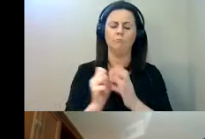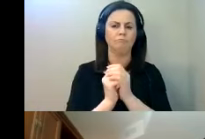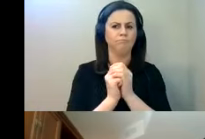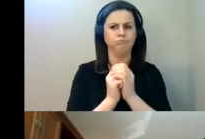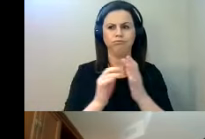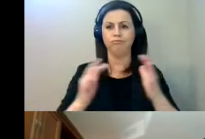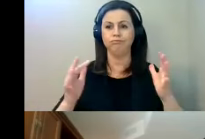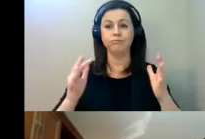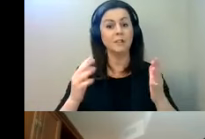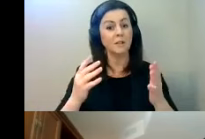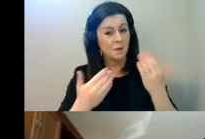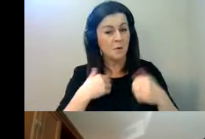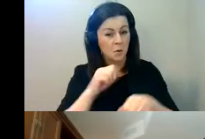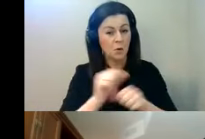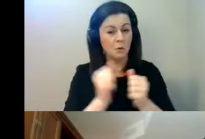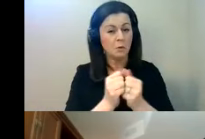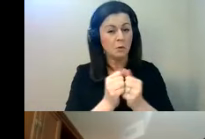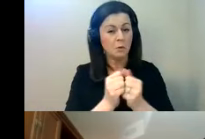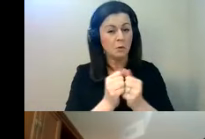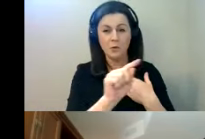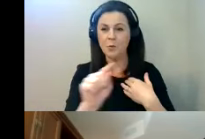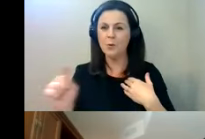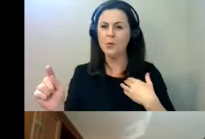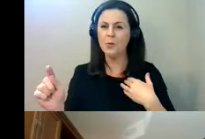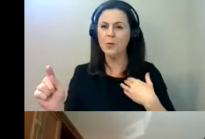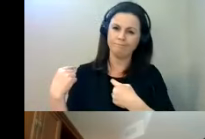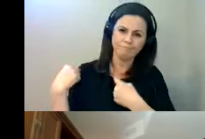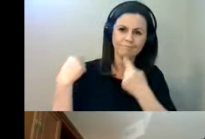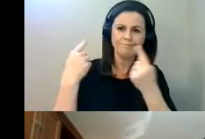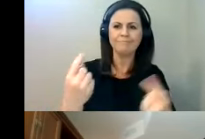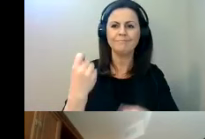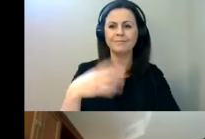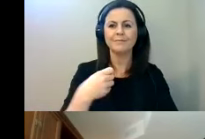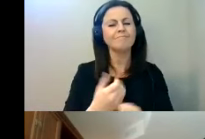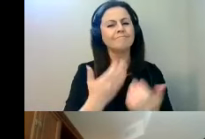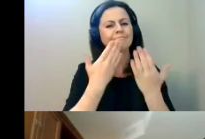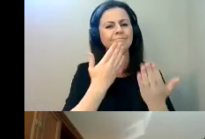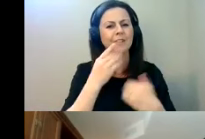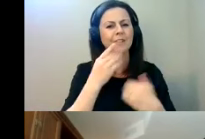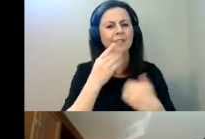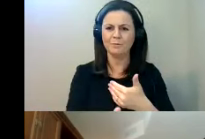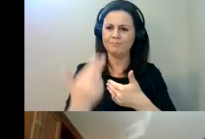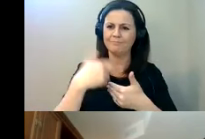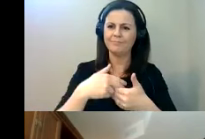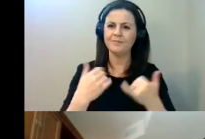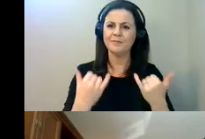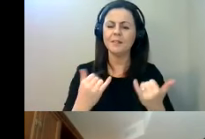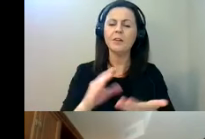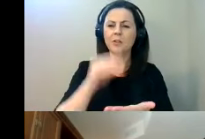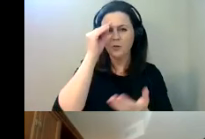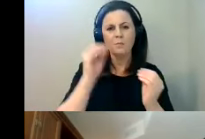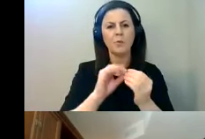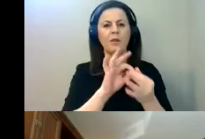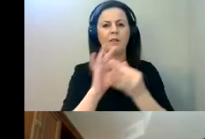with many of you in various capacities over the years. So we are pleased that you're able to join us today to learn a little bit more around powers